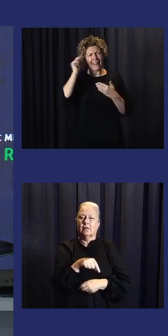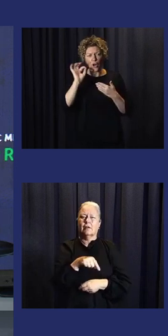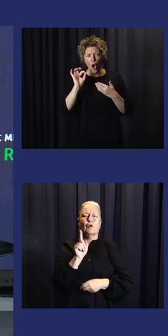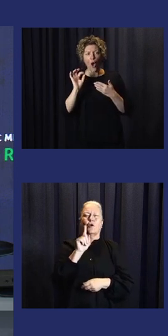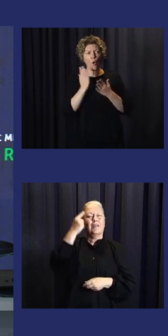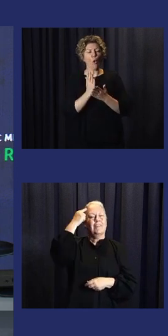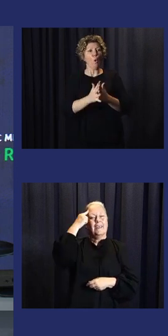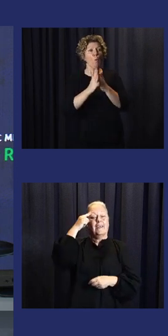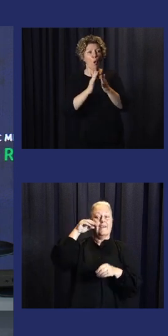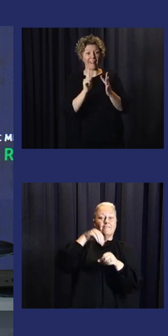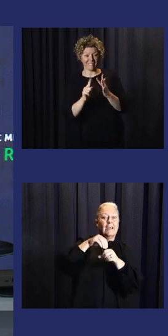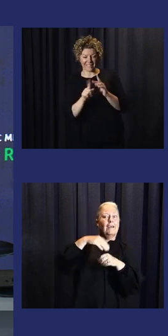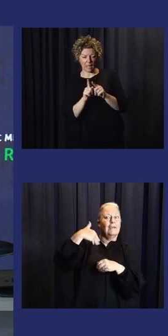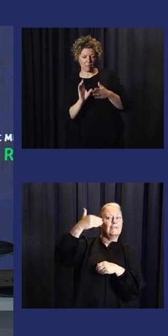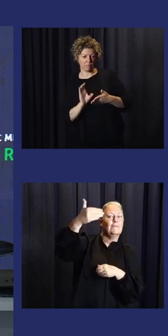And sometimes,